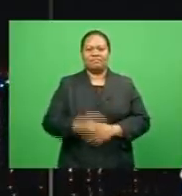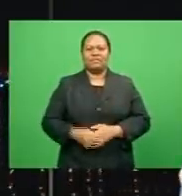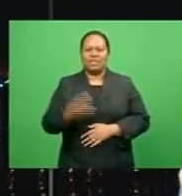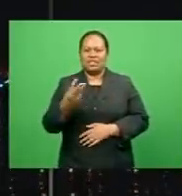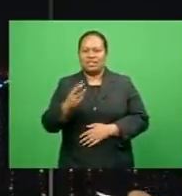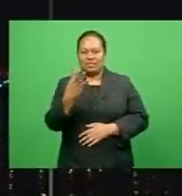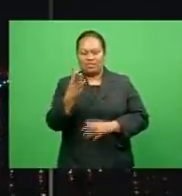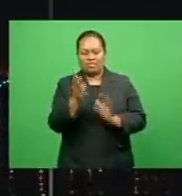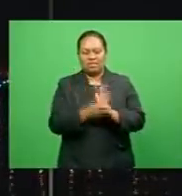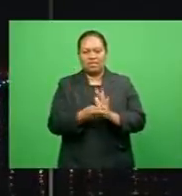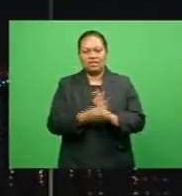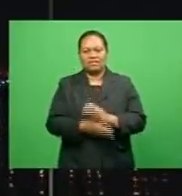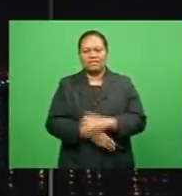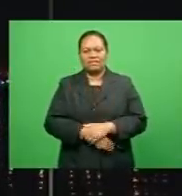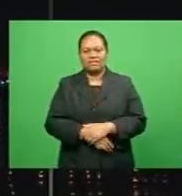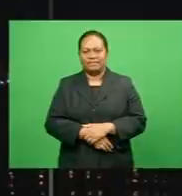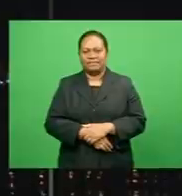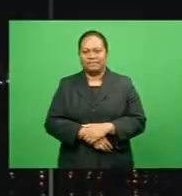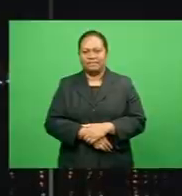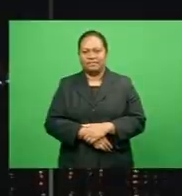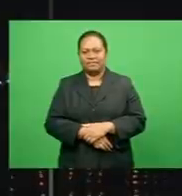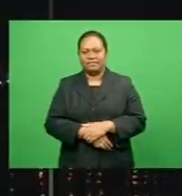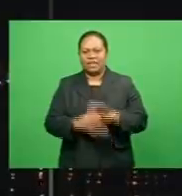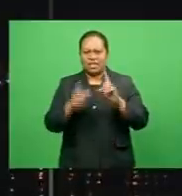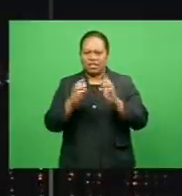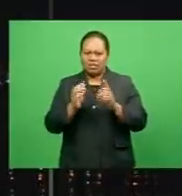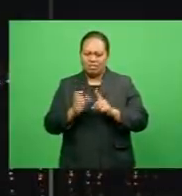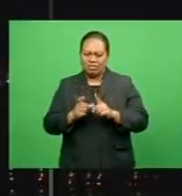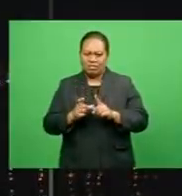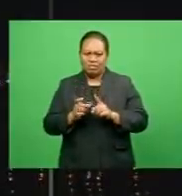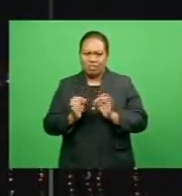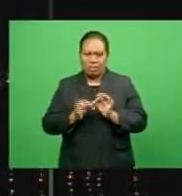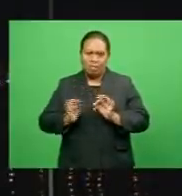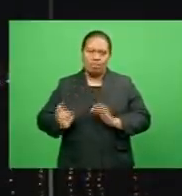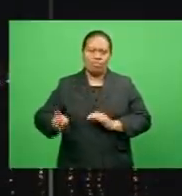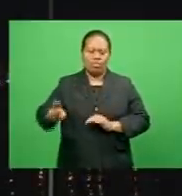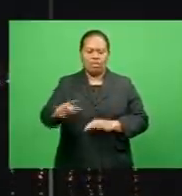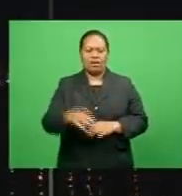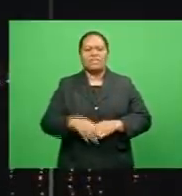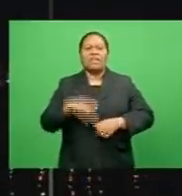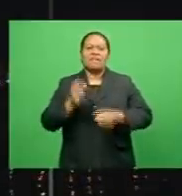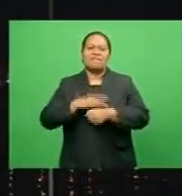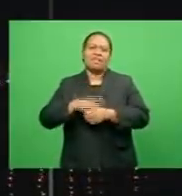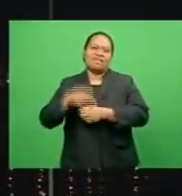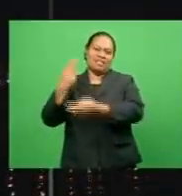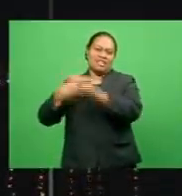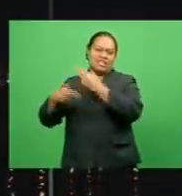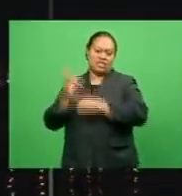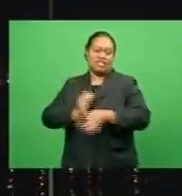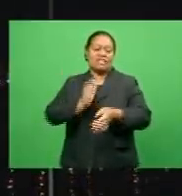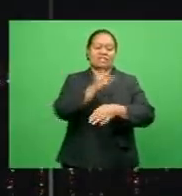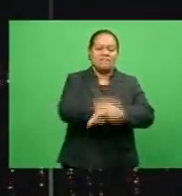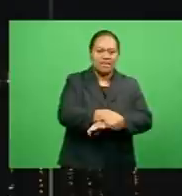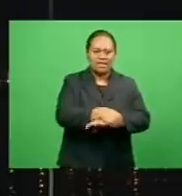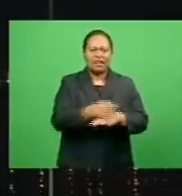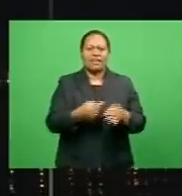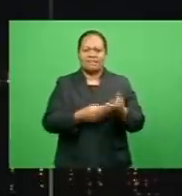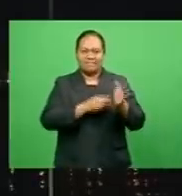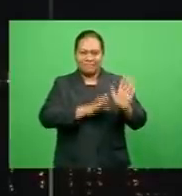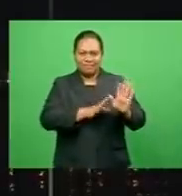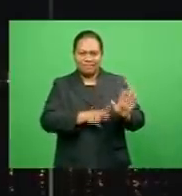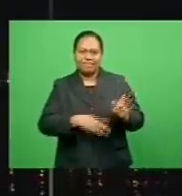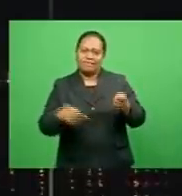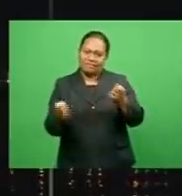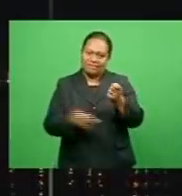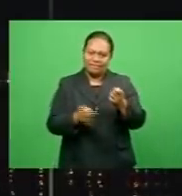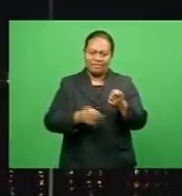minute. The Mbua senior football team has created history, defeating Tailevu Naitasiri 4-2 in the first